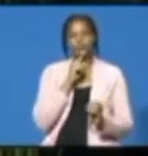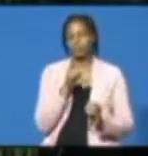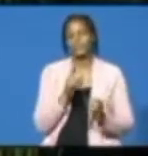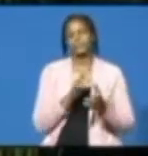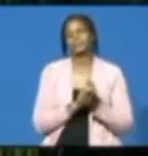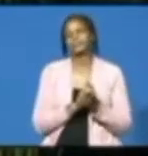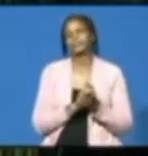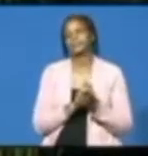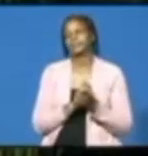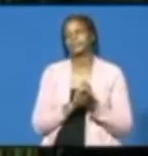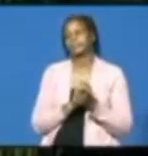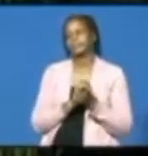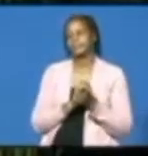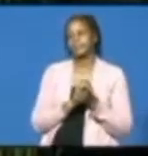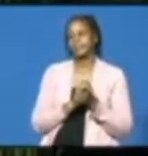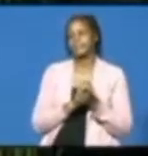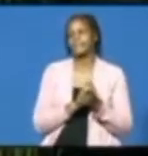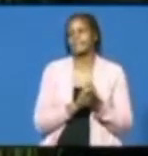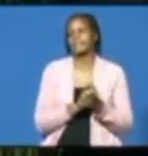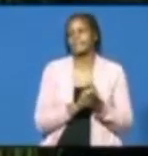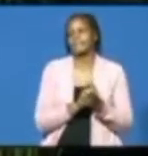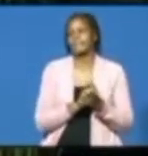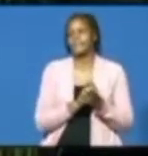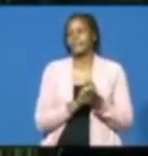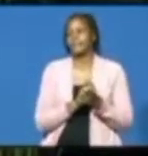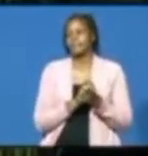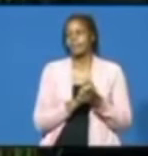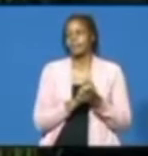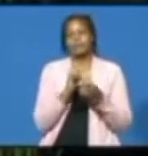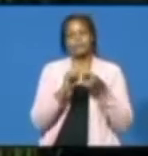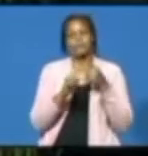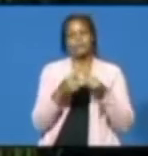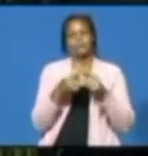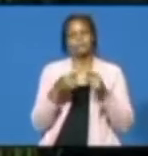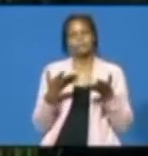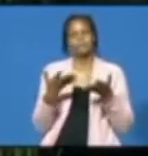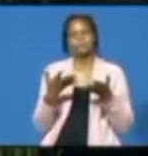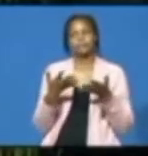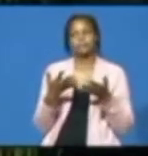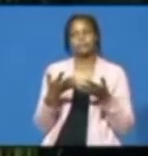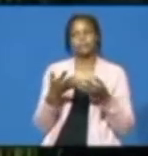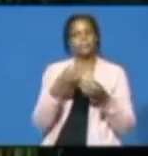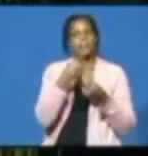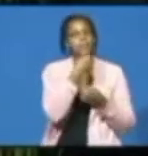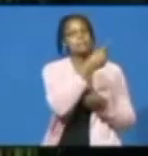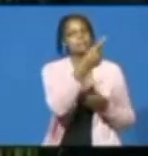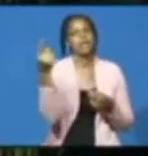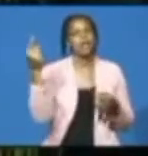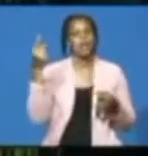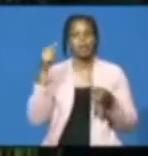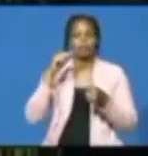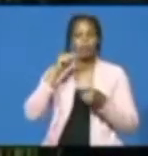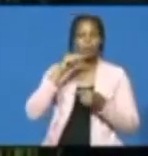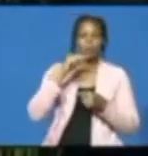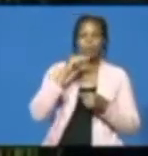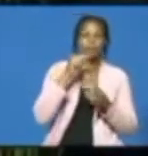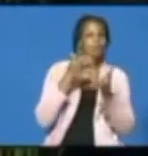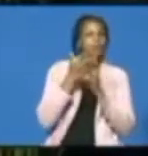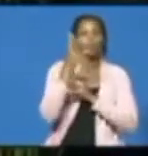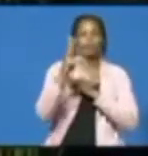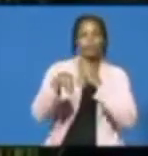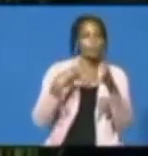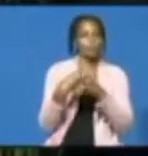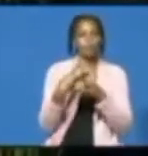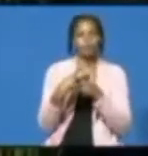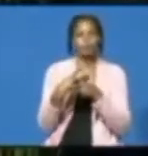So friends, let it be echoed across the world. Let